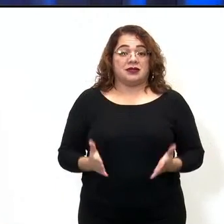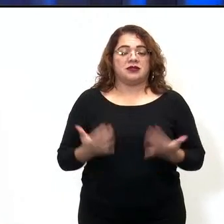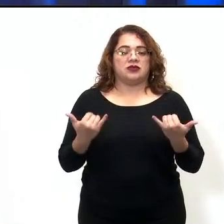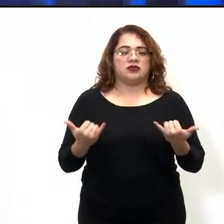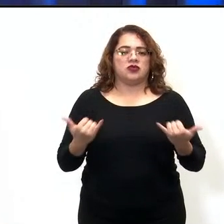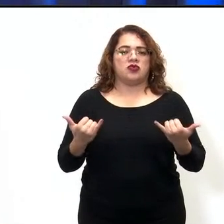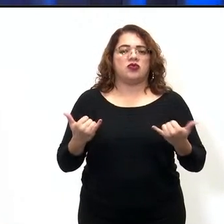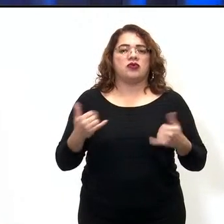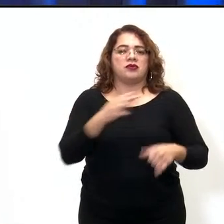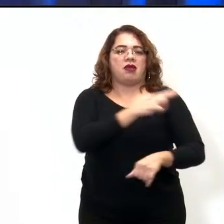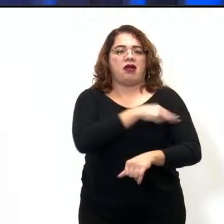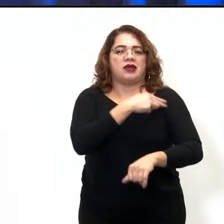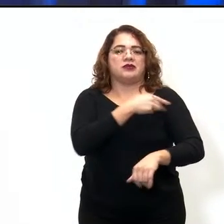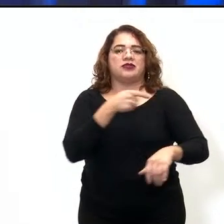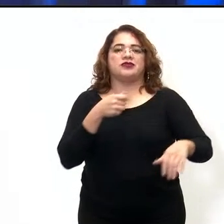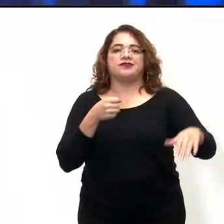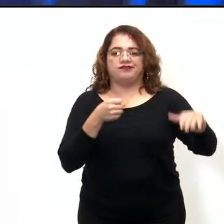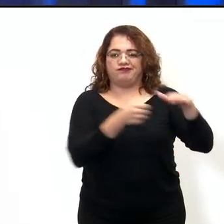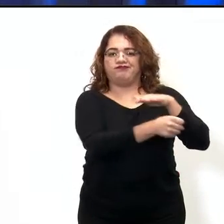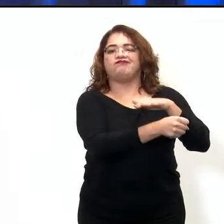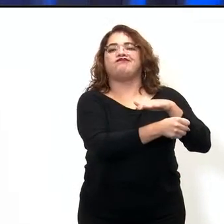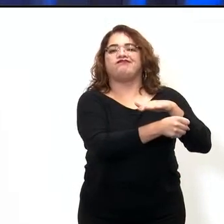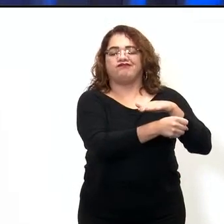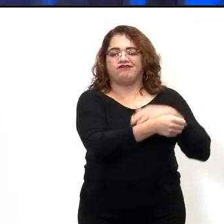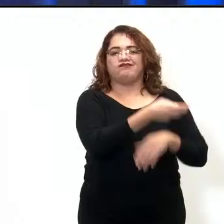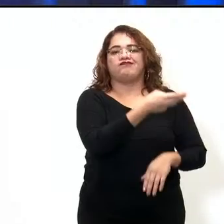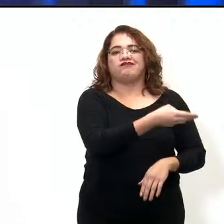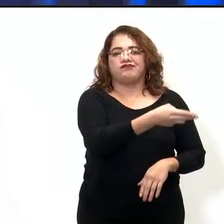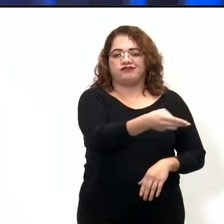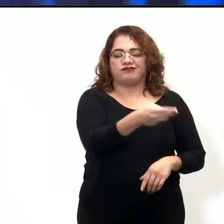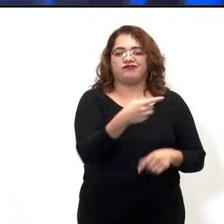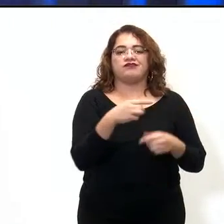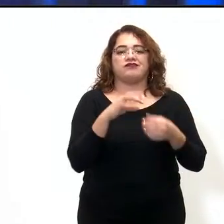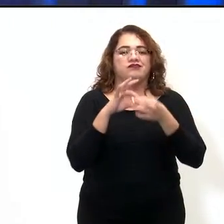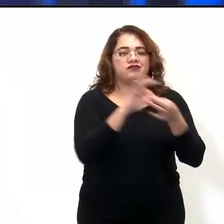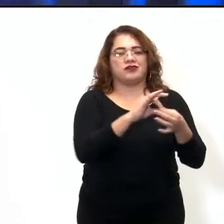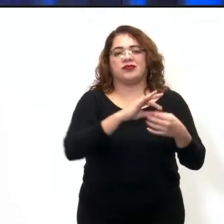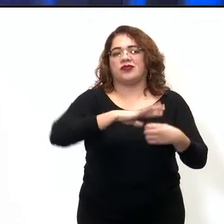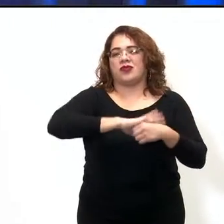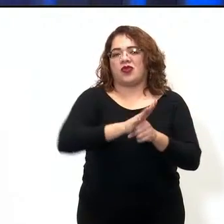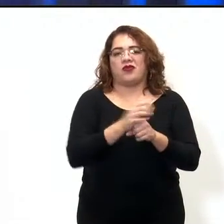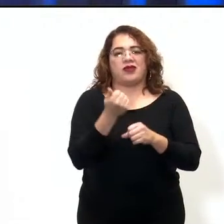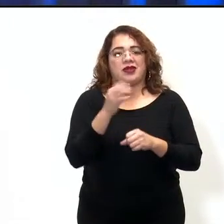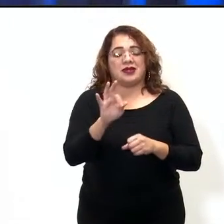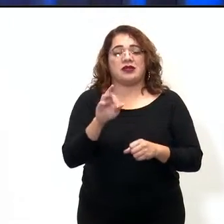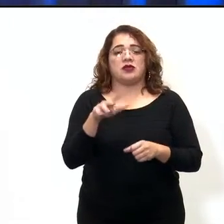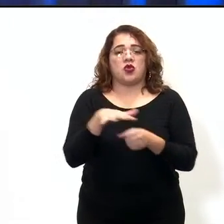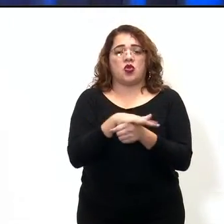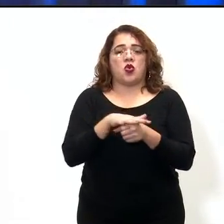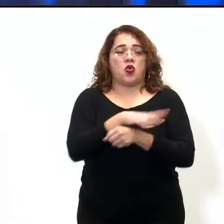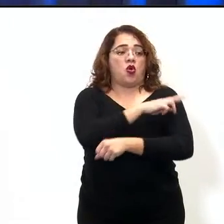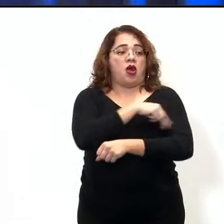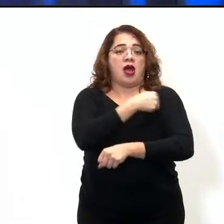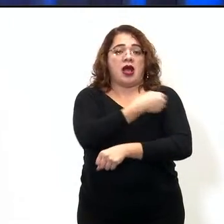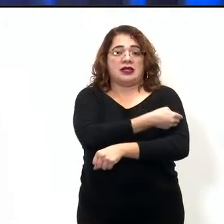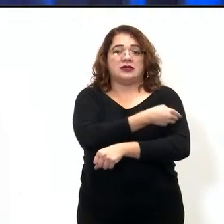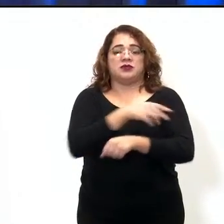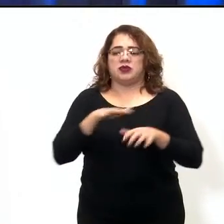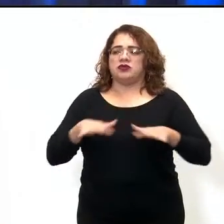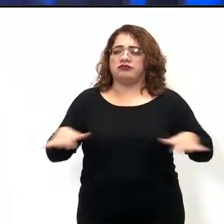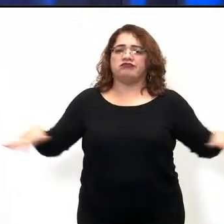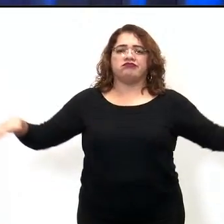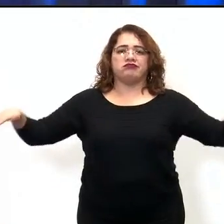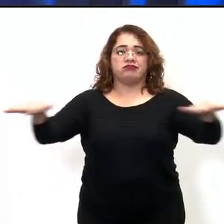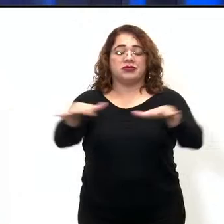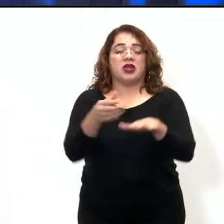hospitalized due to COVID-19. They could be, of course, at our local hospitals. On occasion, there are a few that are